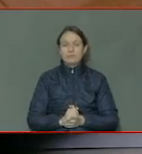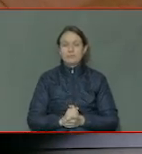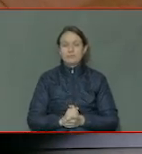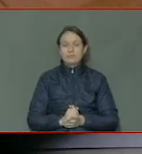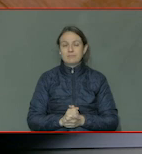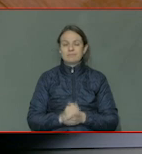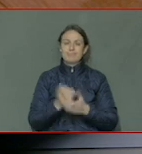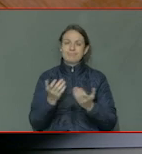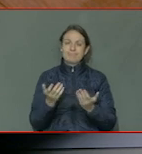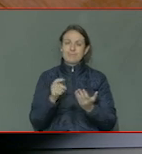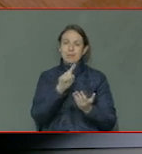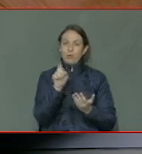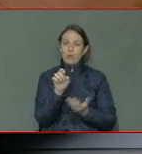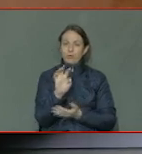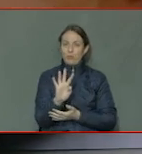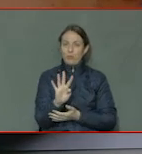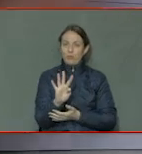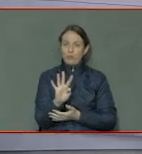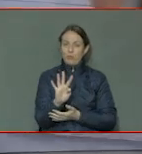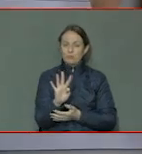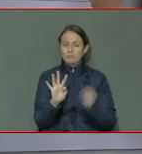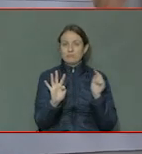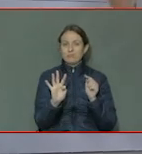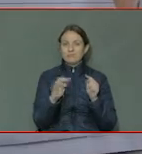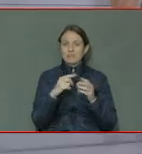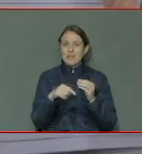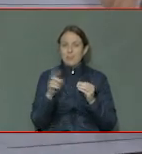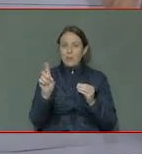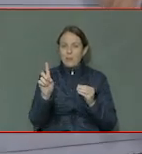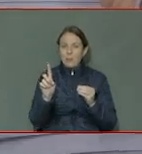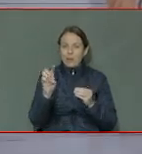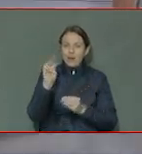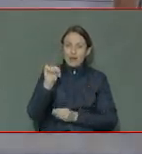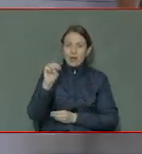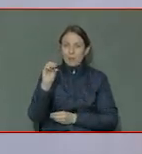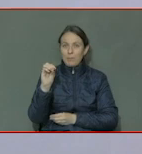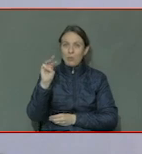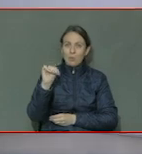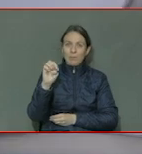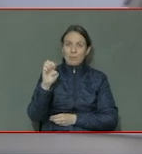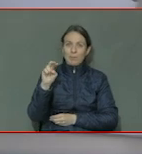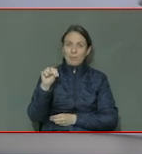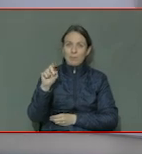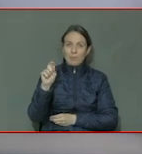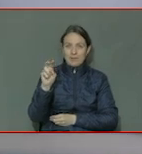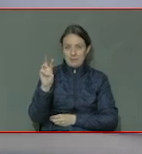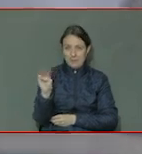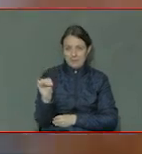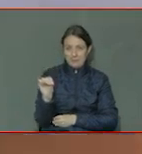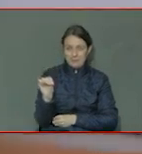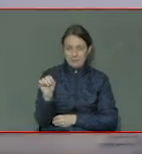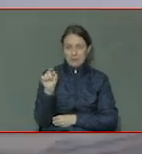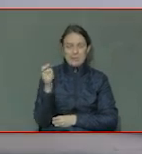Boys and girls, question number 4 is on momentum. That is supposed to be